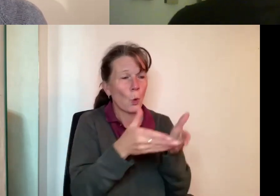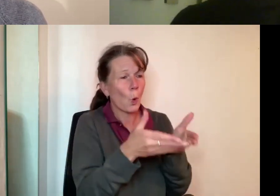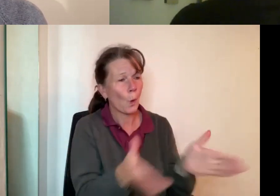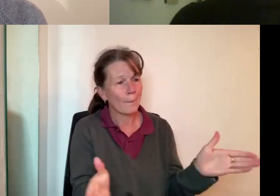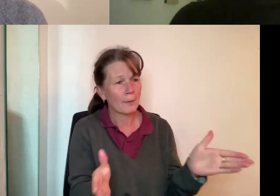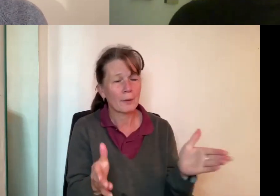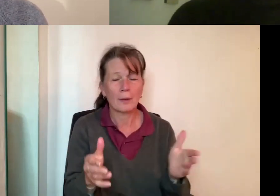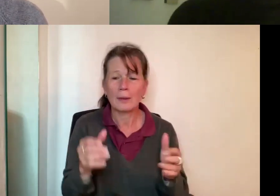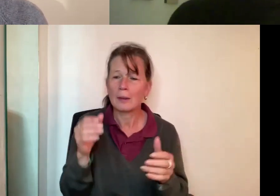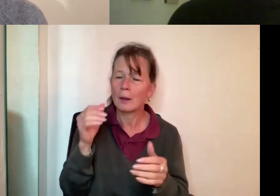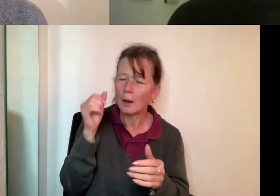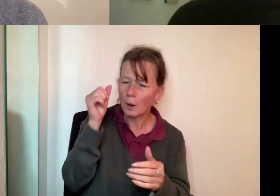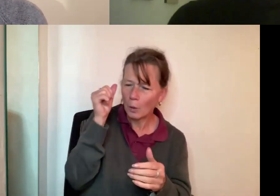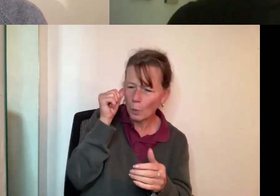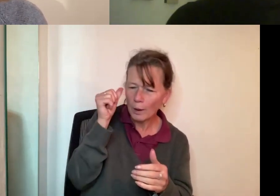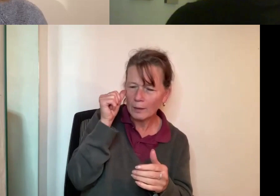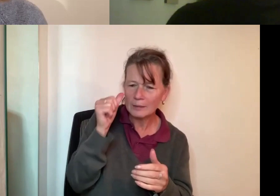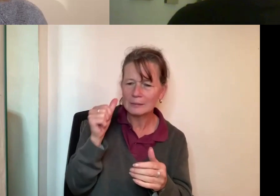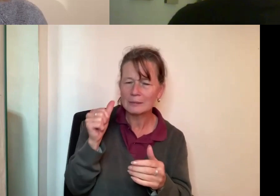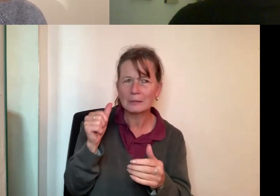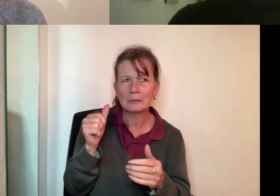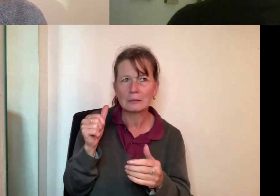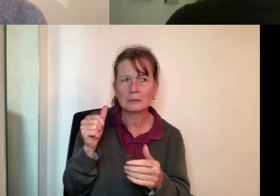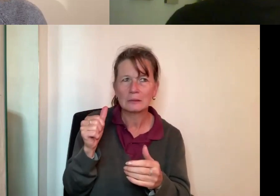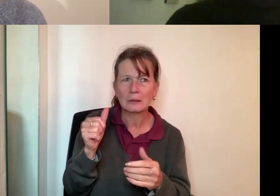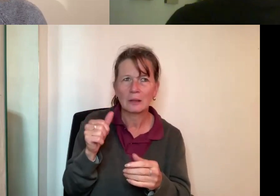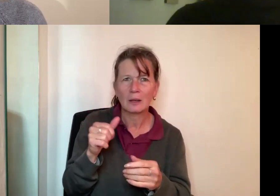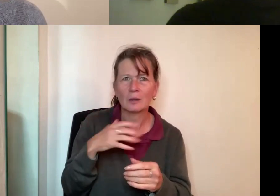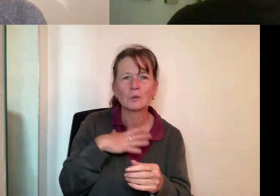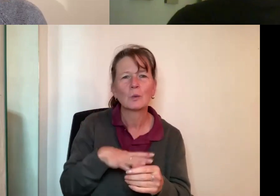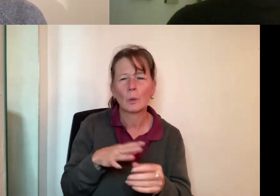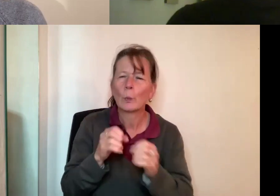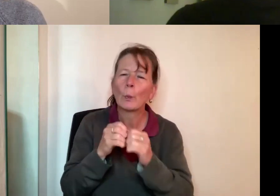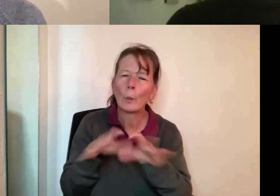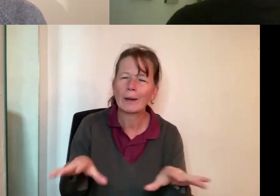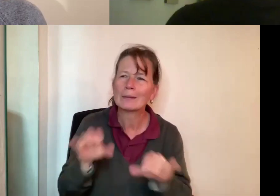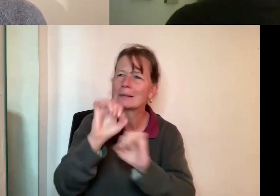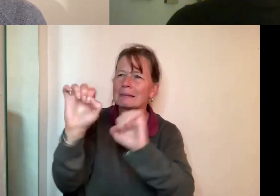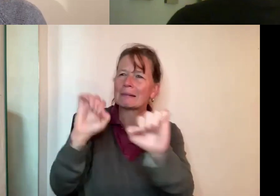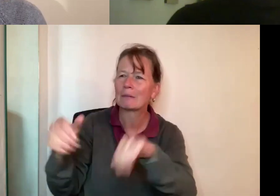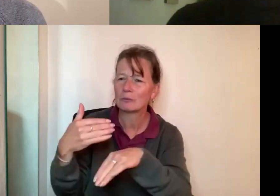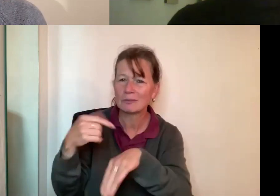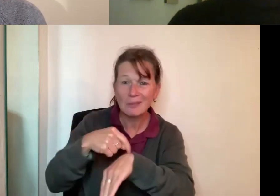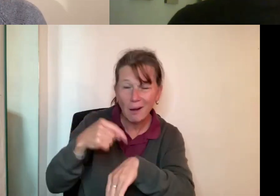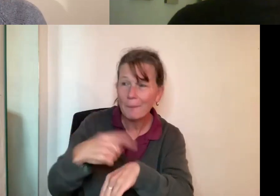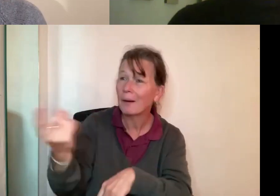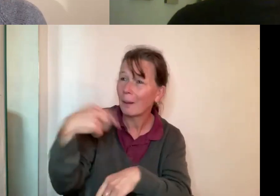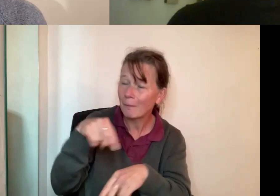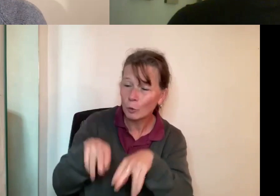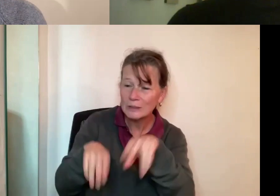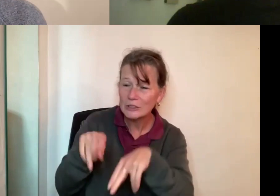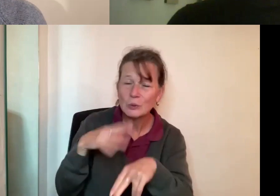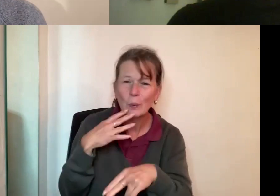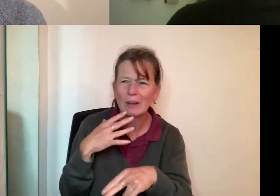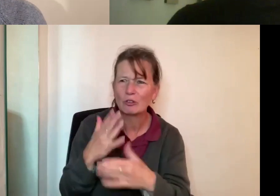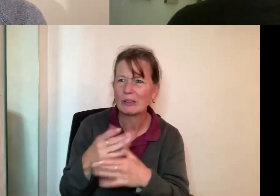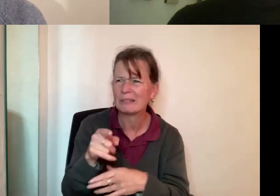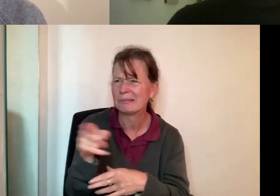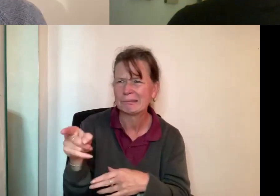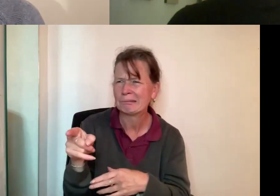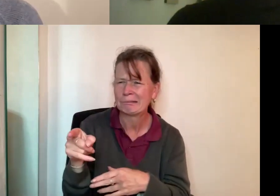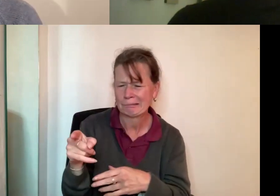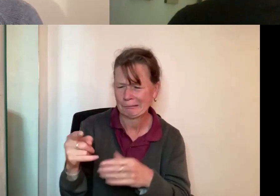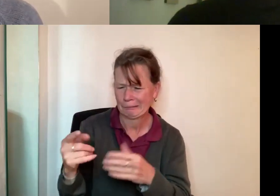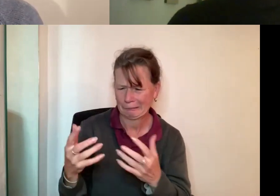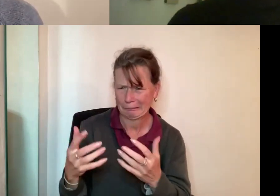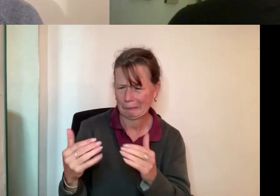of, to put it bluntly, not wanting to waste people's time. And I know we talked about different ways of structuring